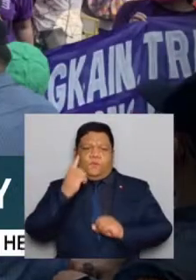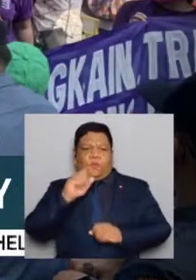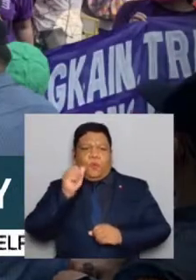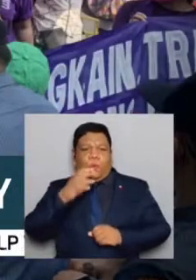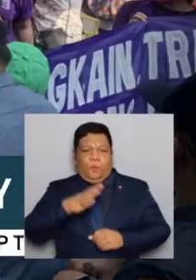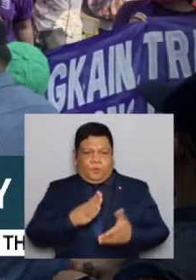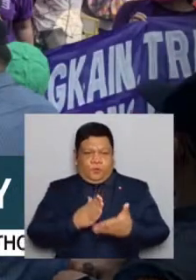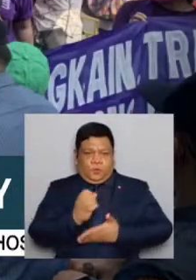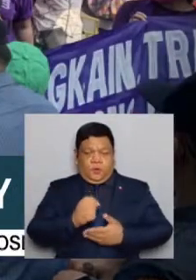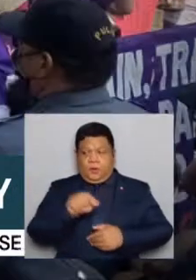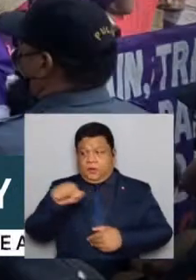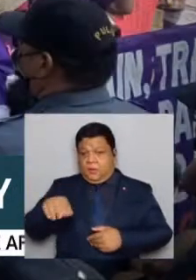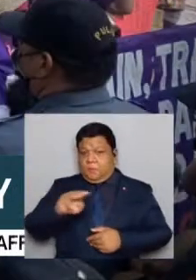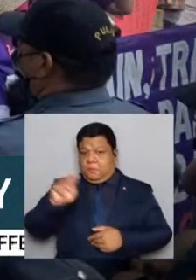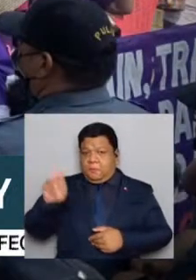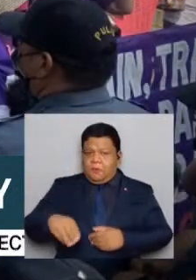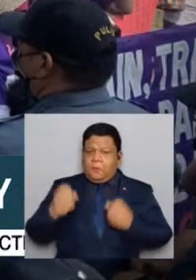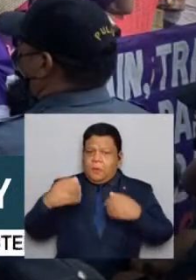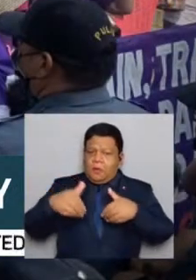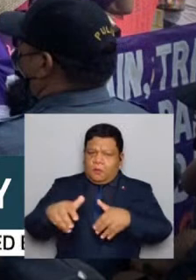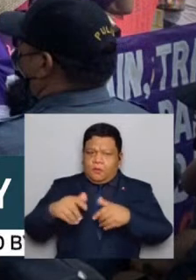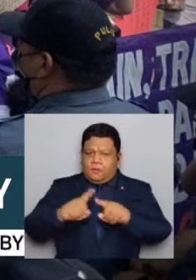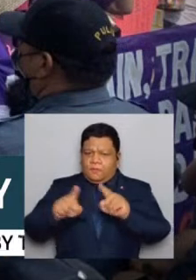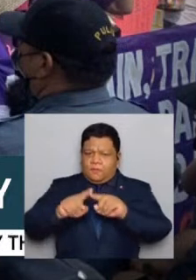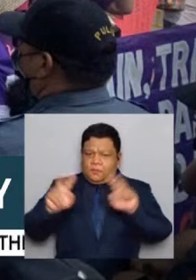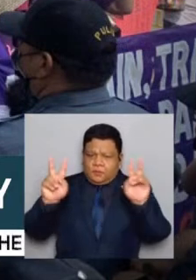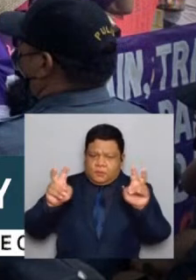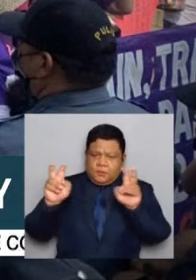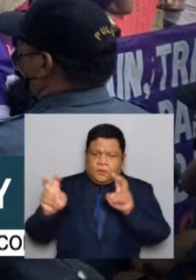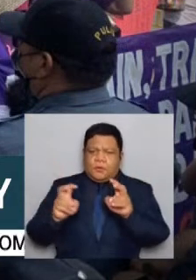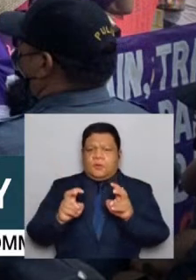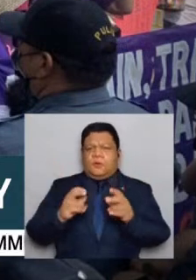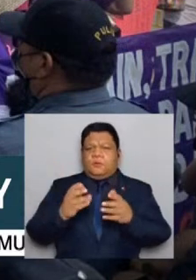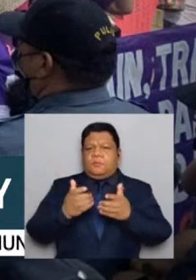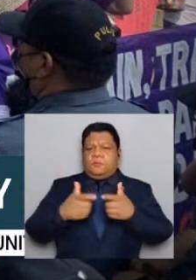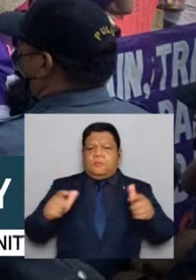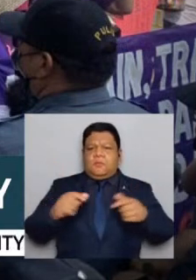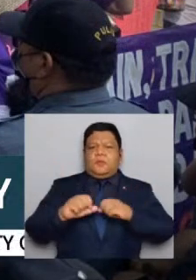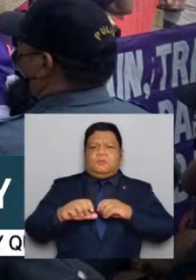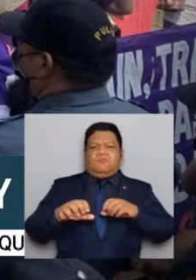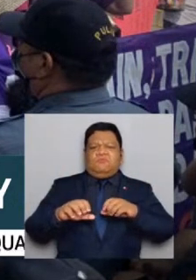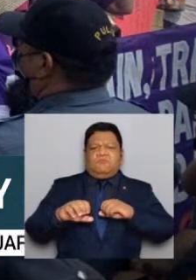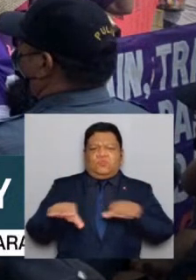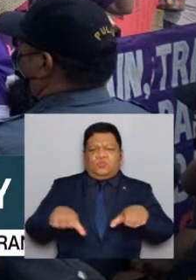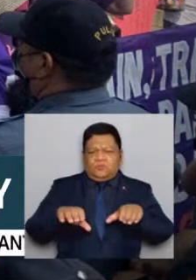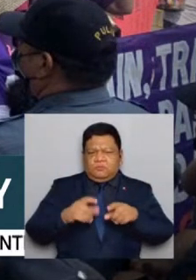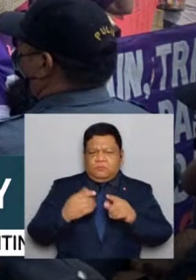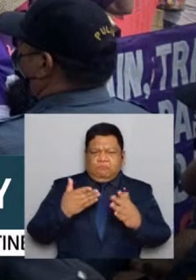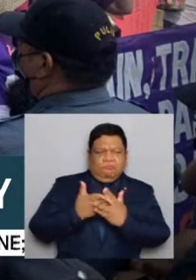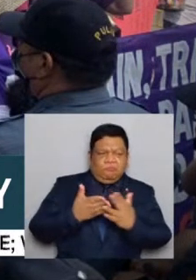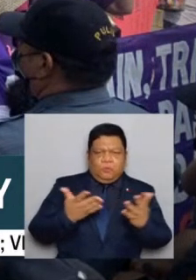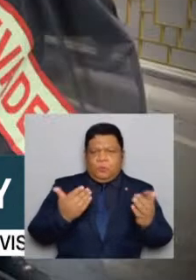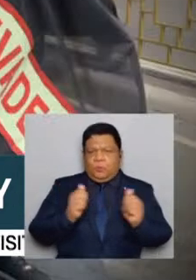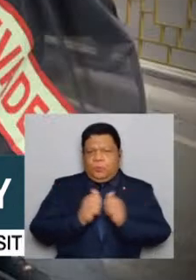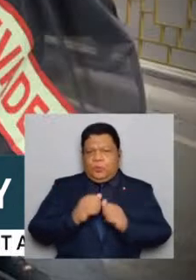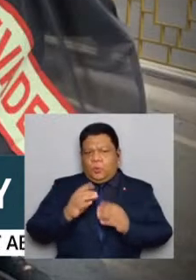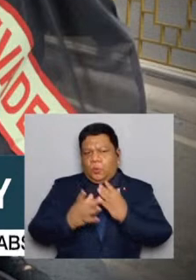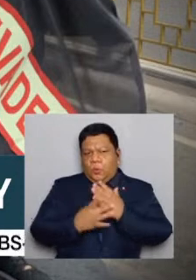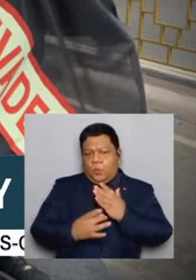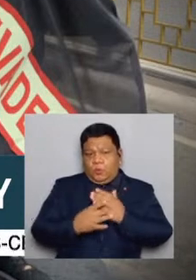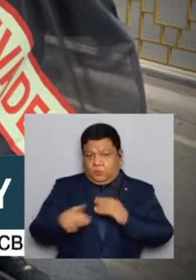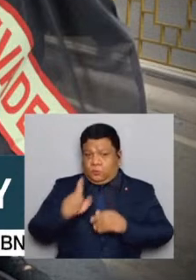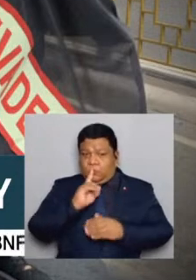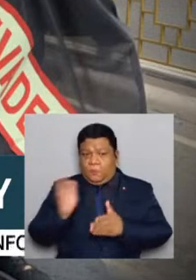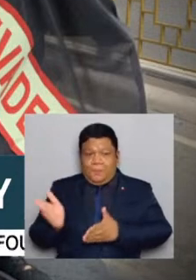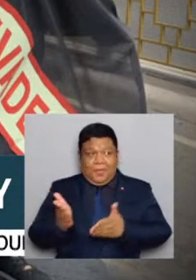to protest various issues, including the big jump in oil prices. The crowd was supposed to make its way to the Mendiola Peace Arch, but